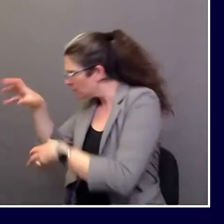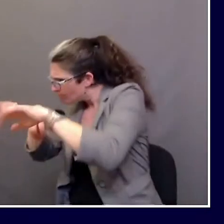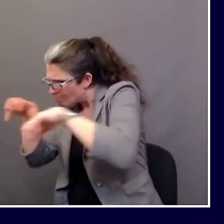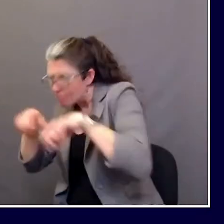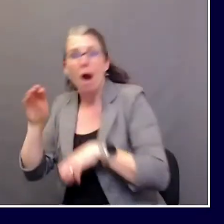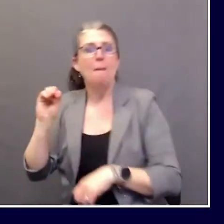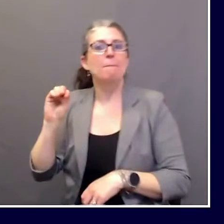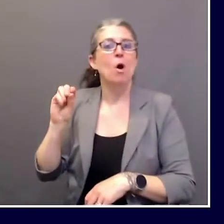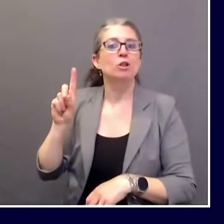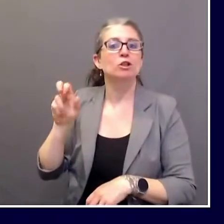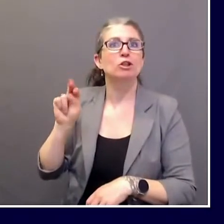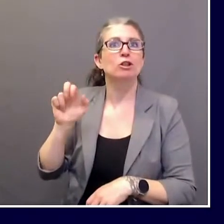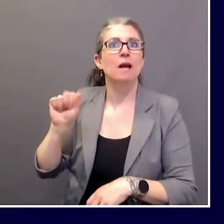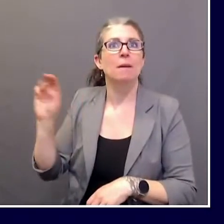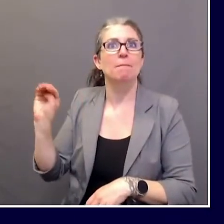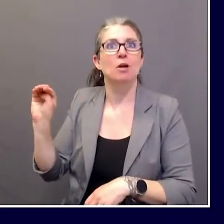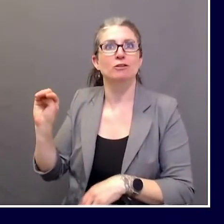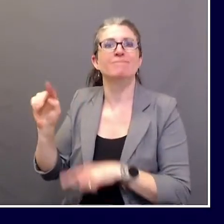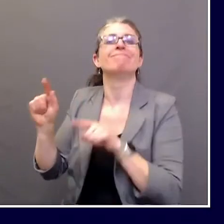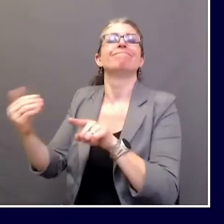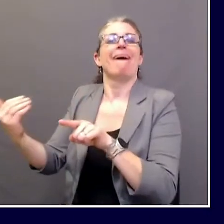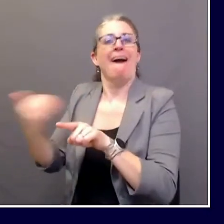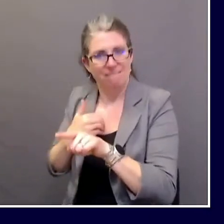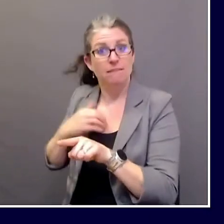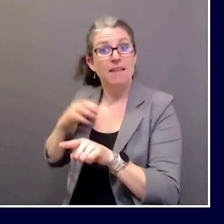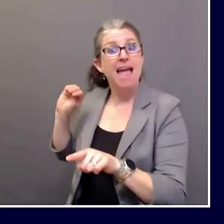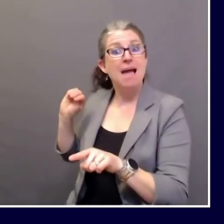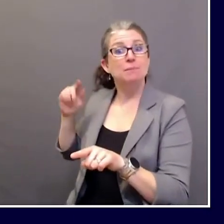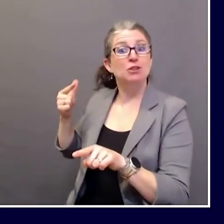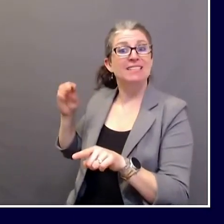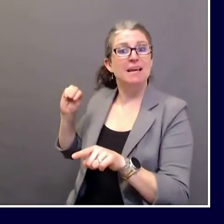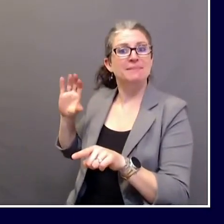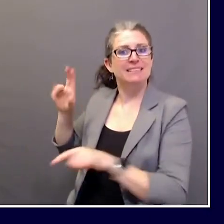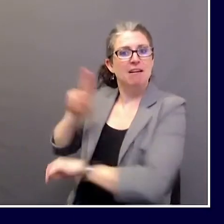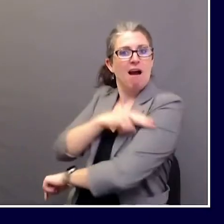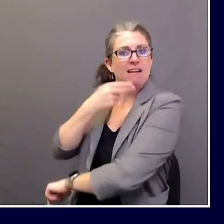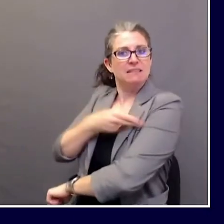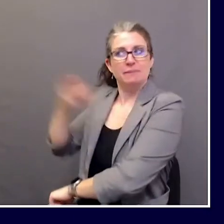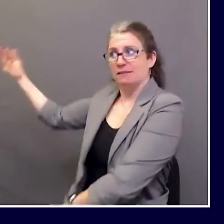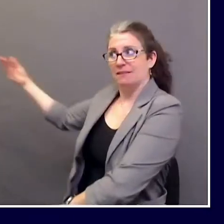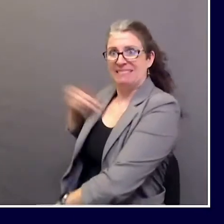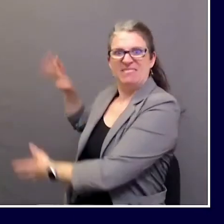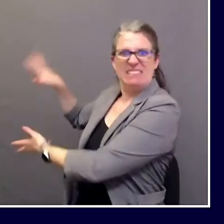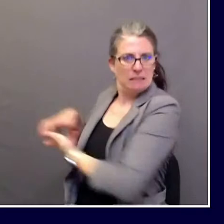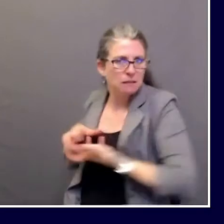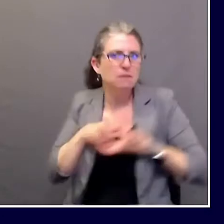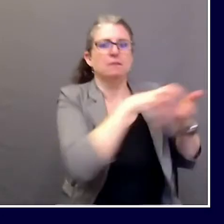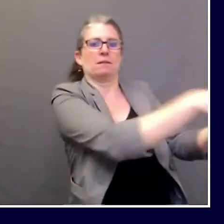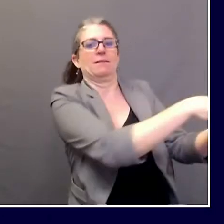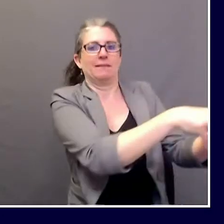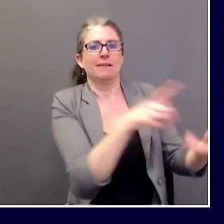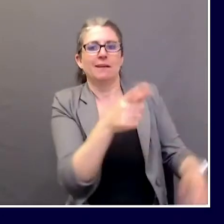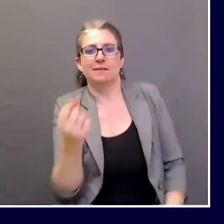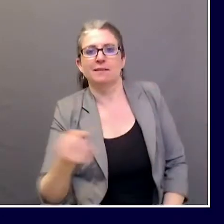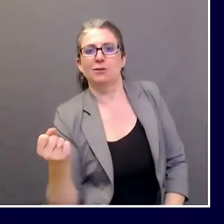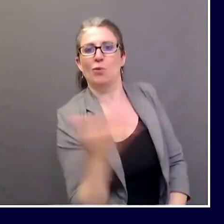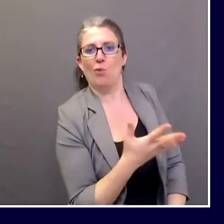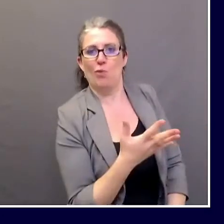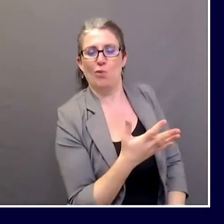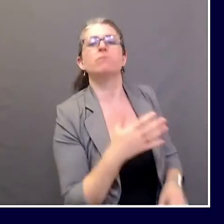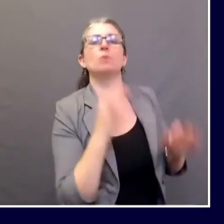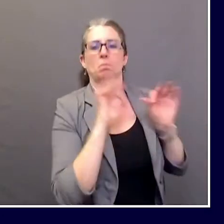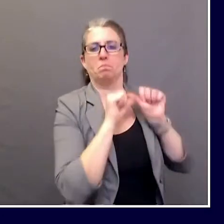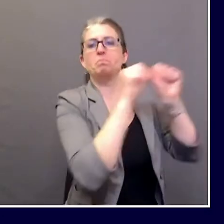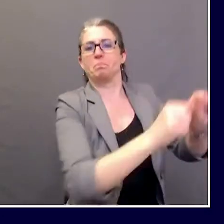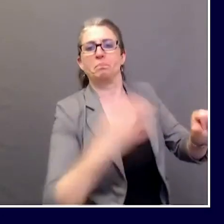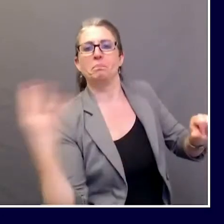Hospital to the mobile vaccination unit, so that all appointments in Oxford at the mobile unit from